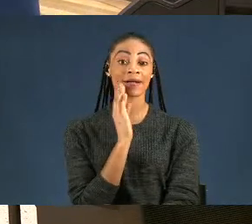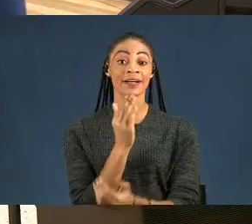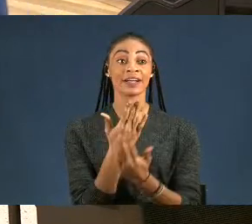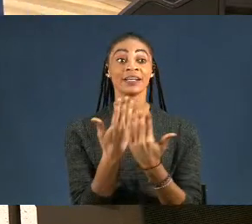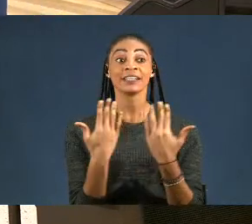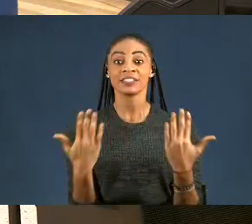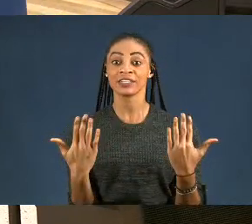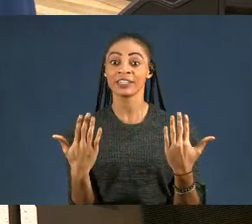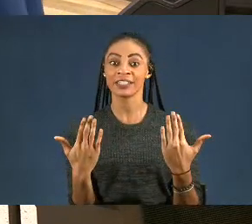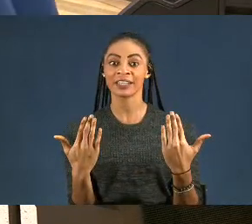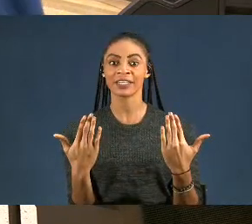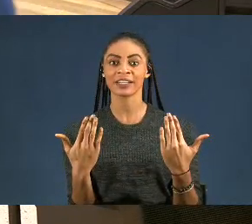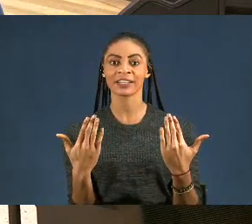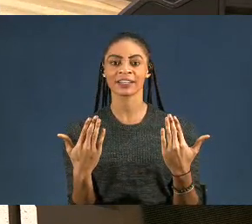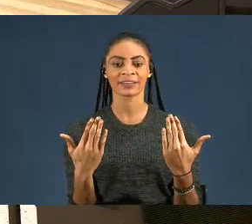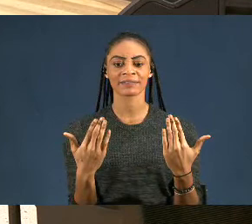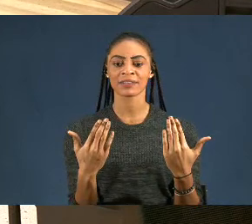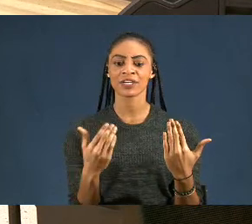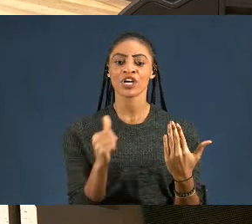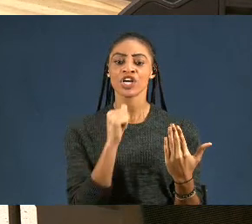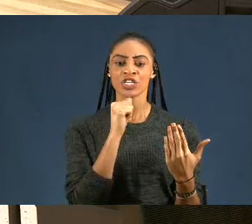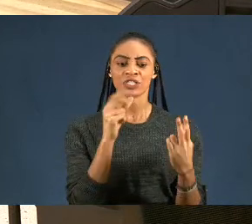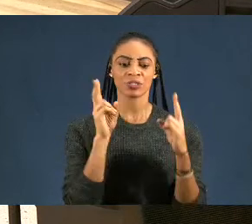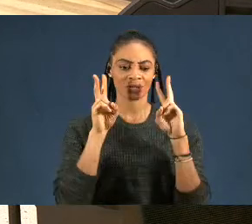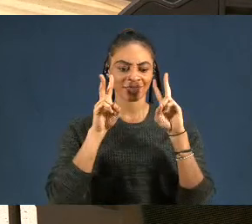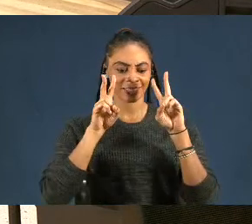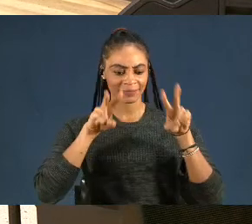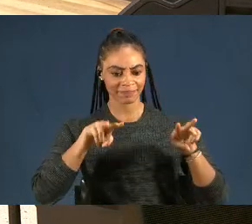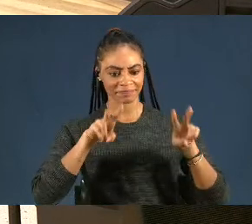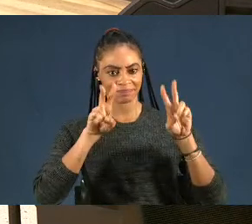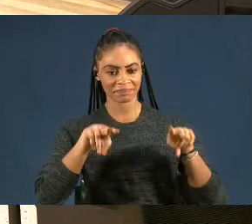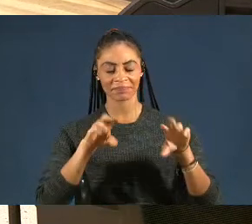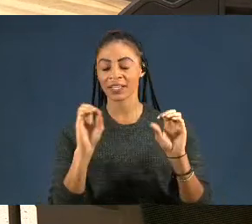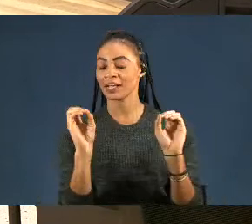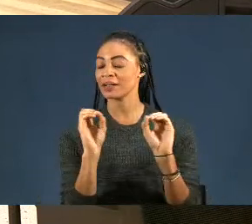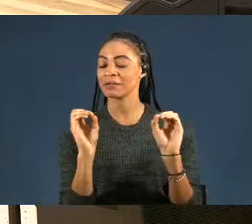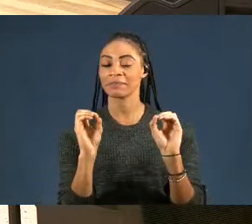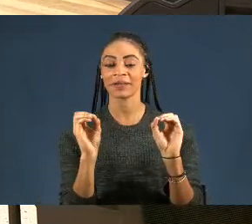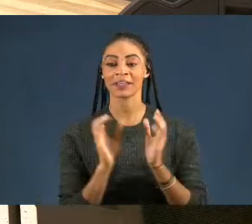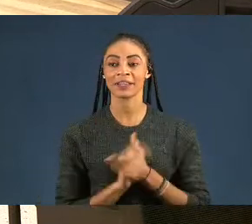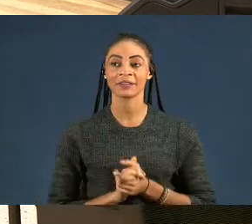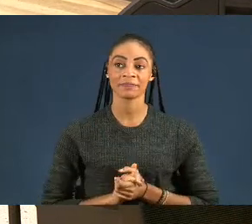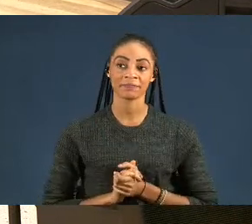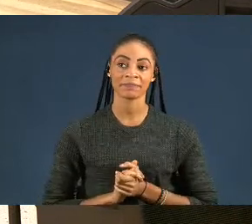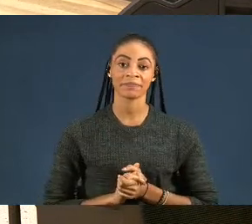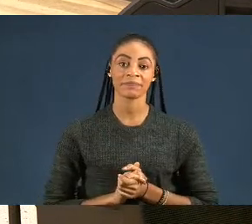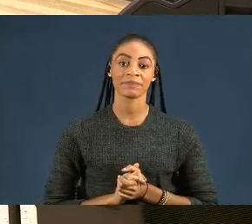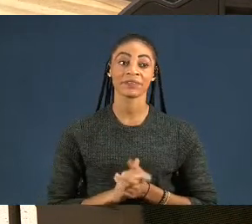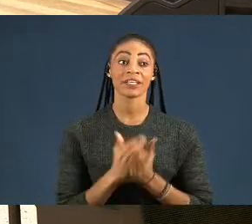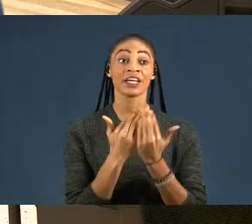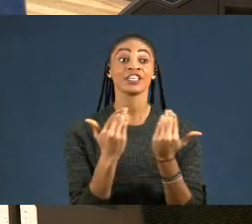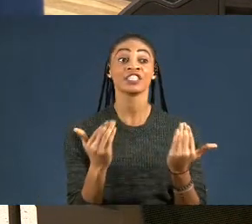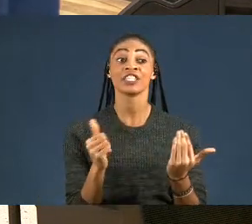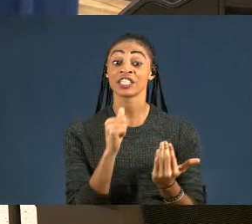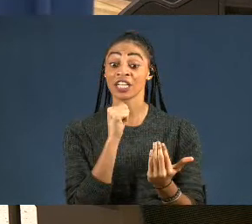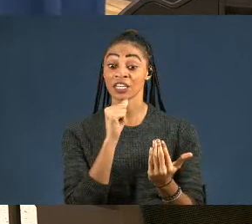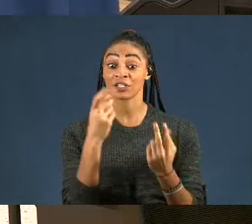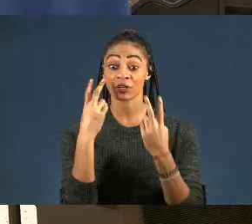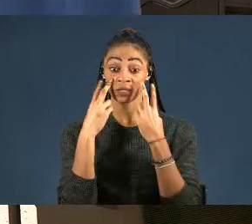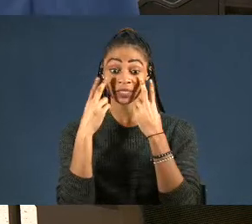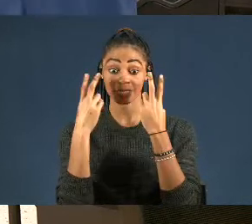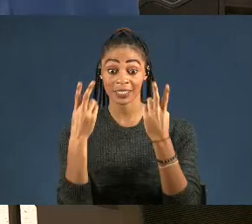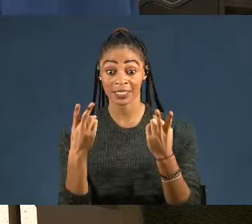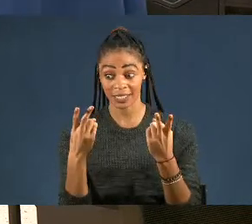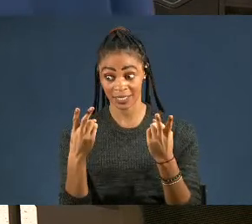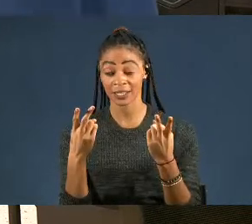bad attitudes. And ladies, sometimes we have bad attitudes. Children do not see that. Children do not see what you say we have